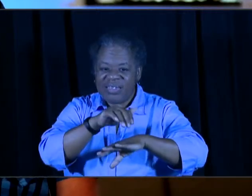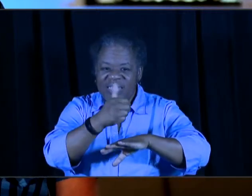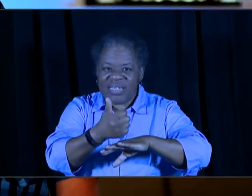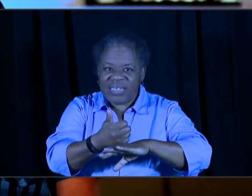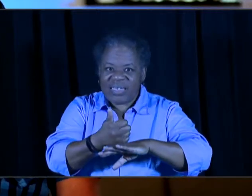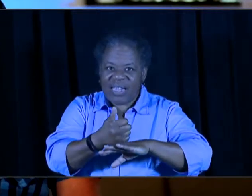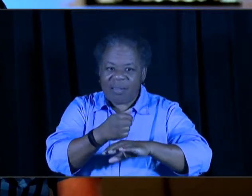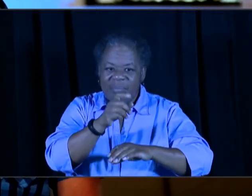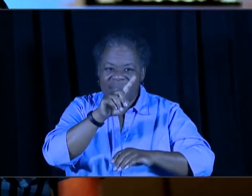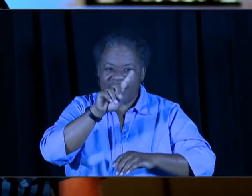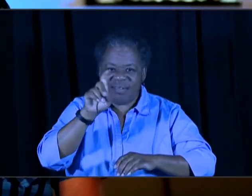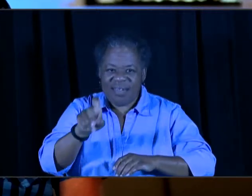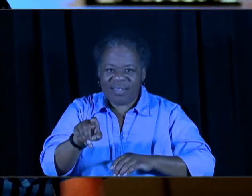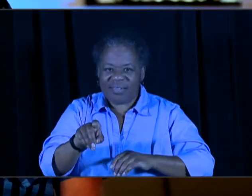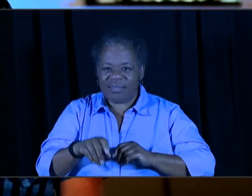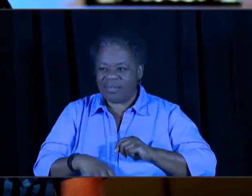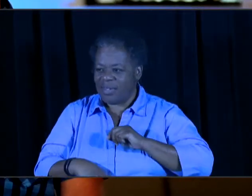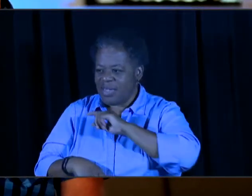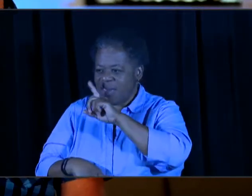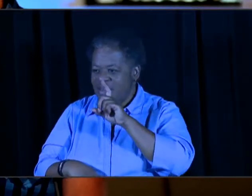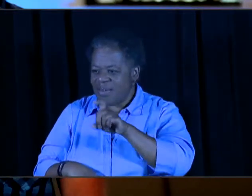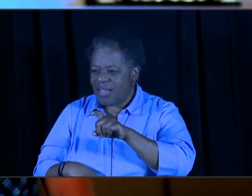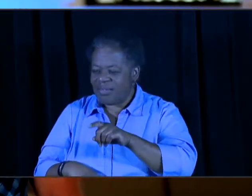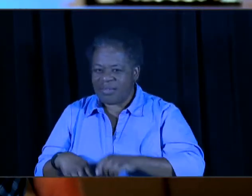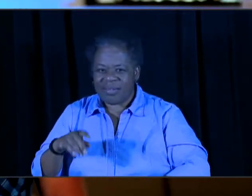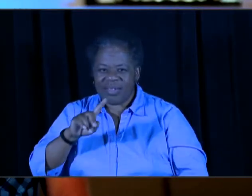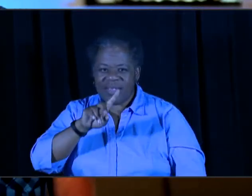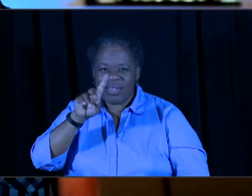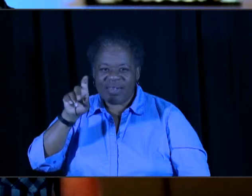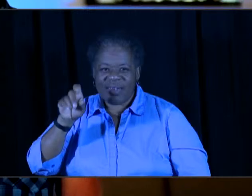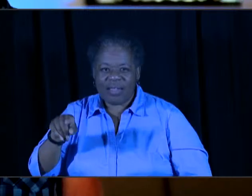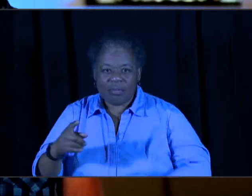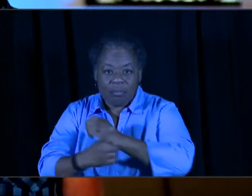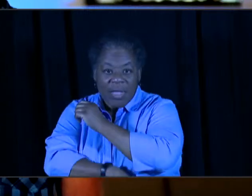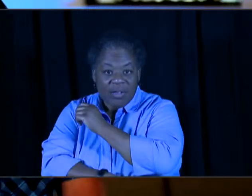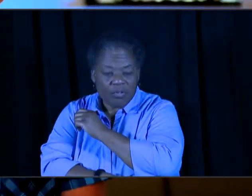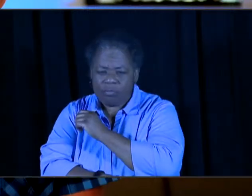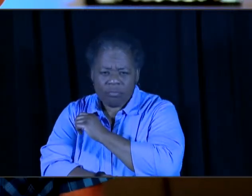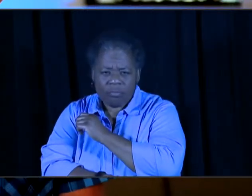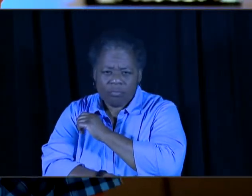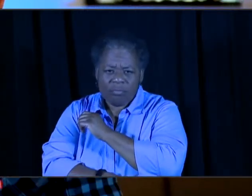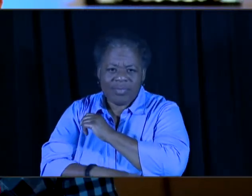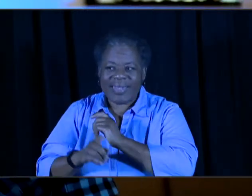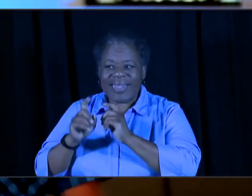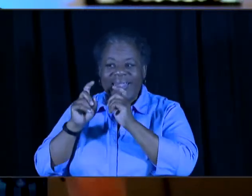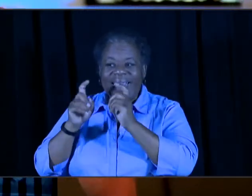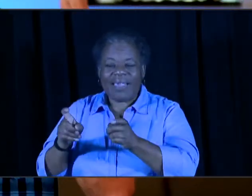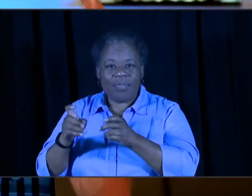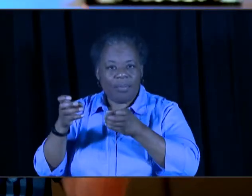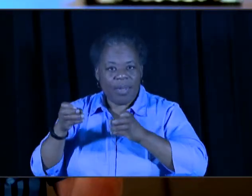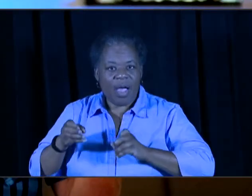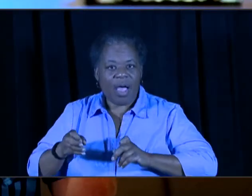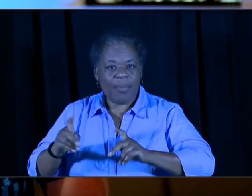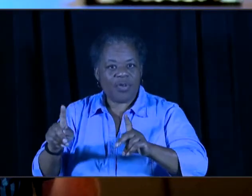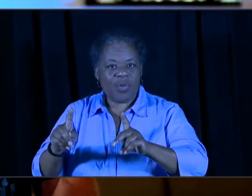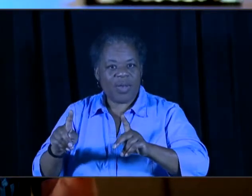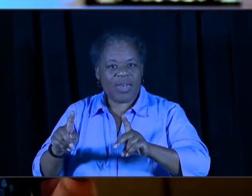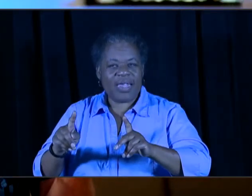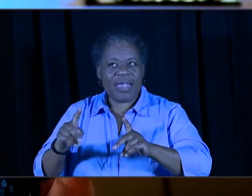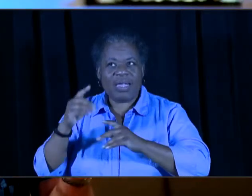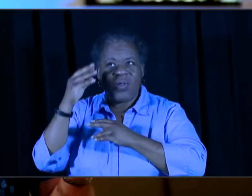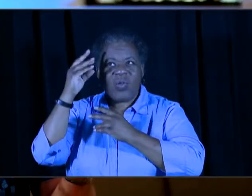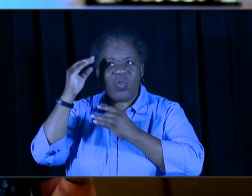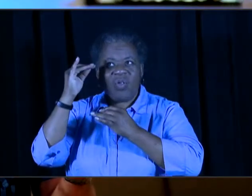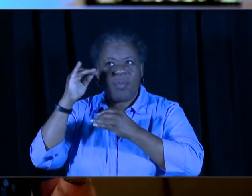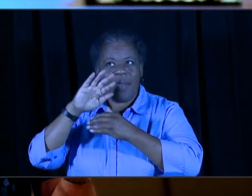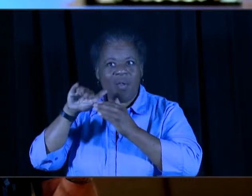of tests. Not to punish them, but to give them time to reflect on all